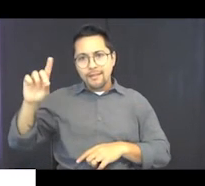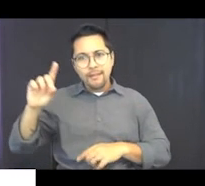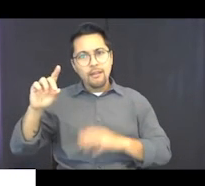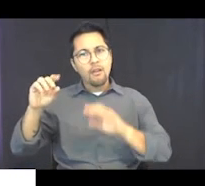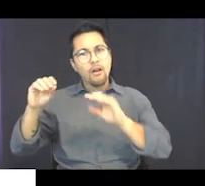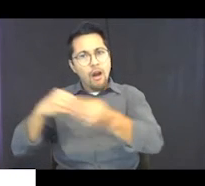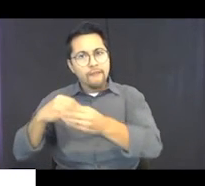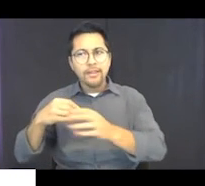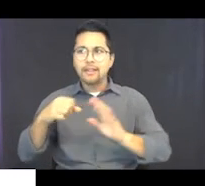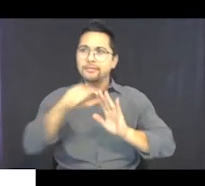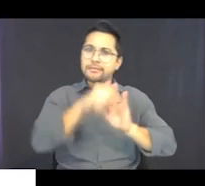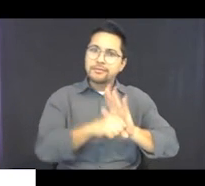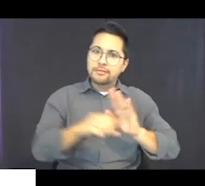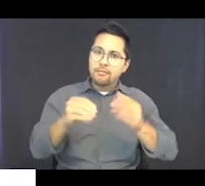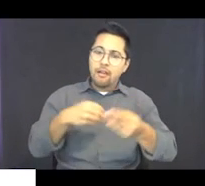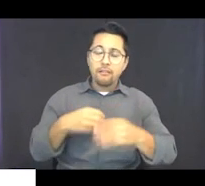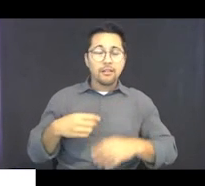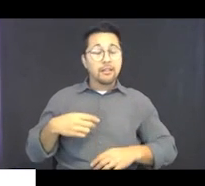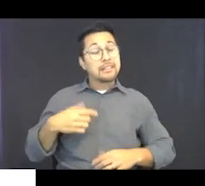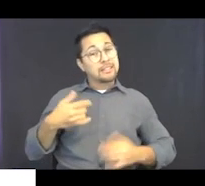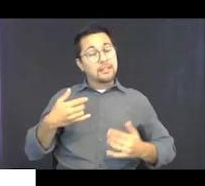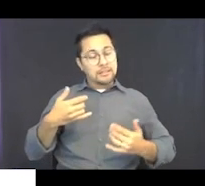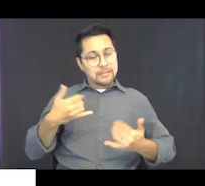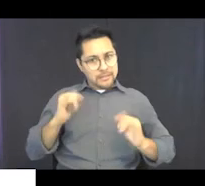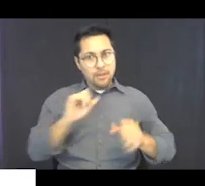office, we have not forgotten you.